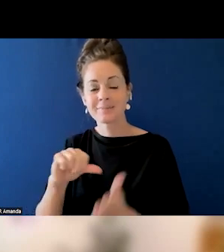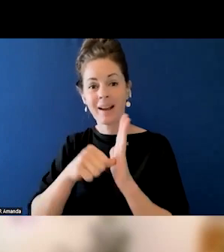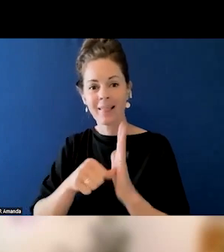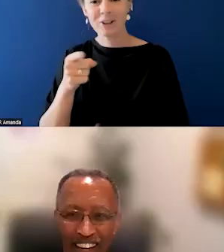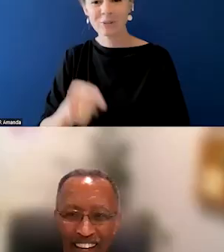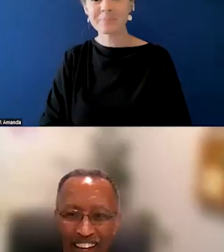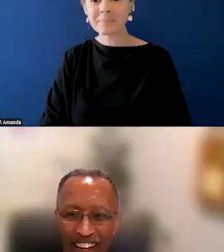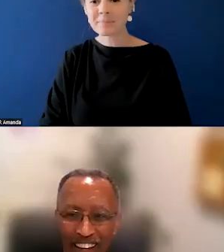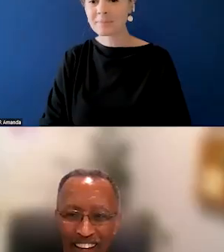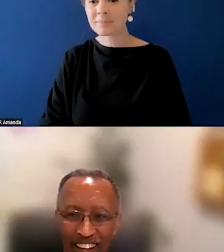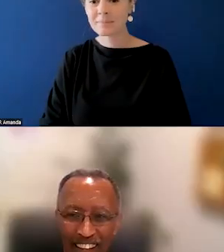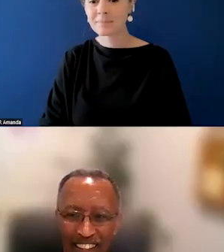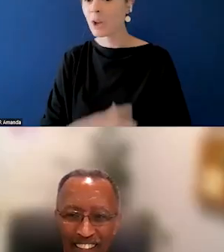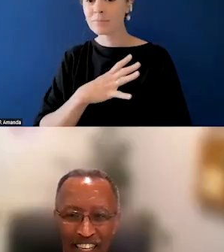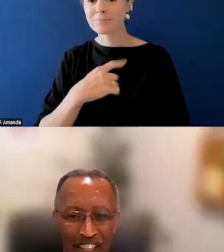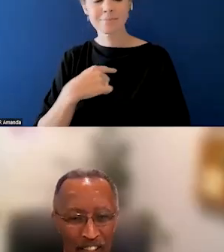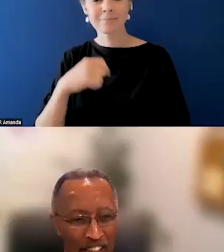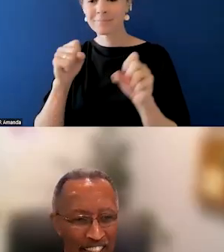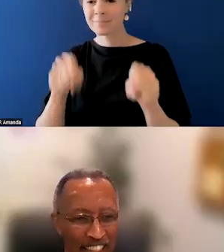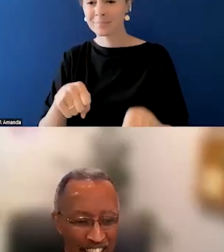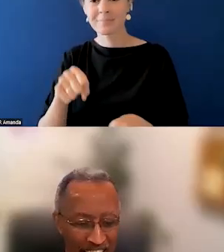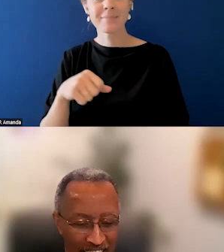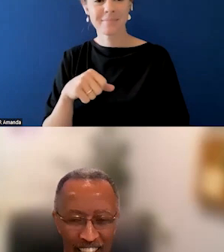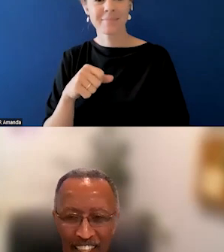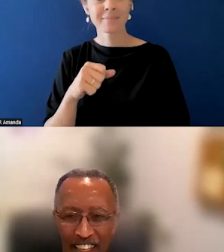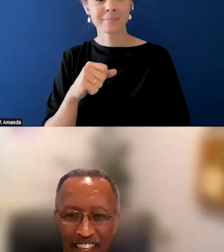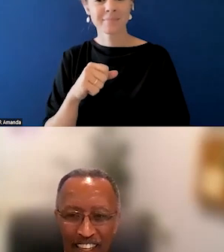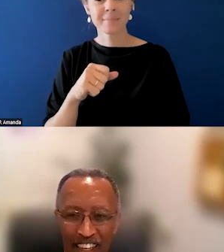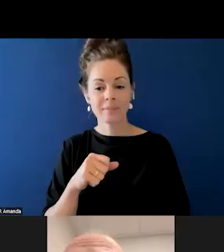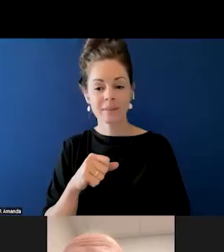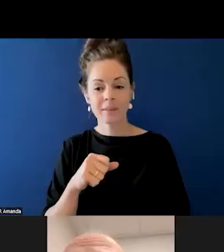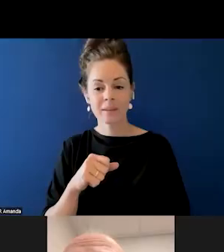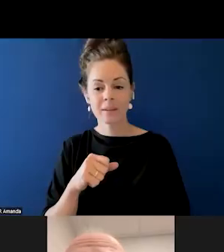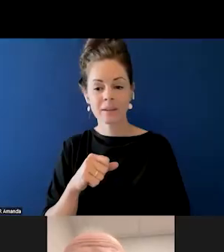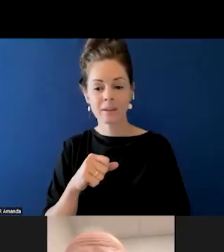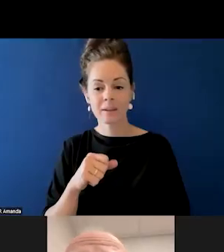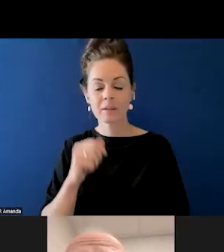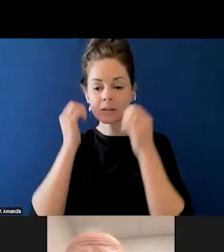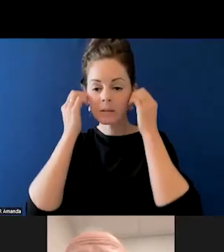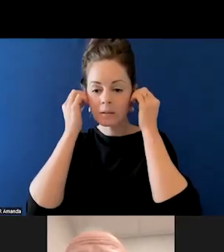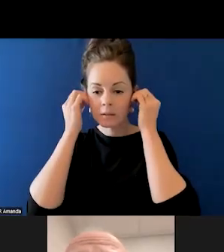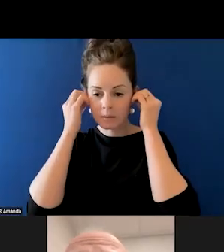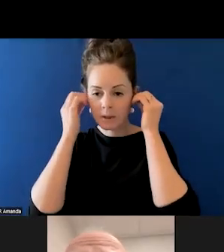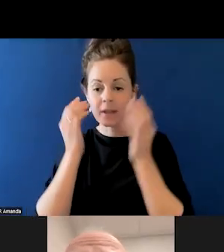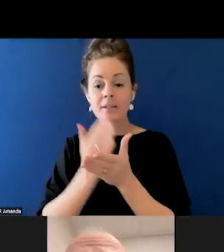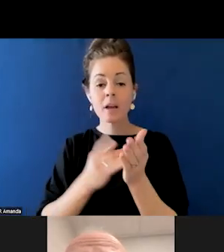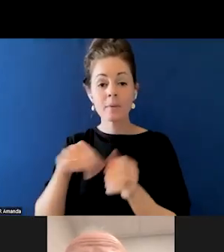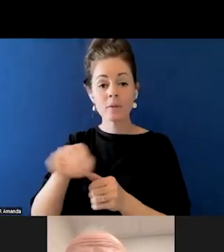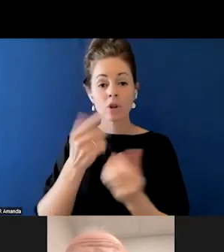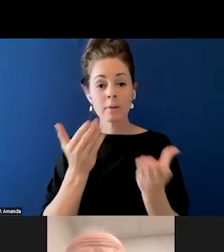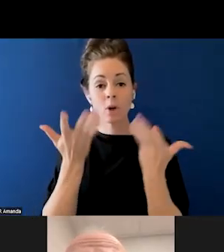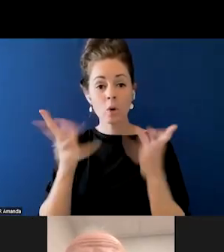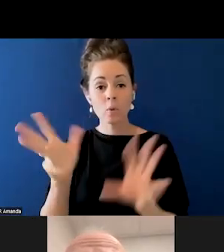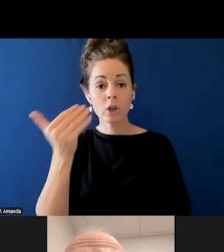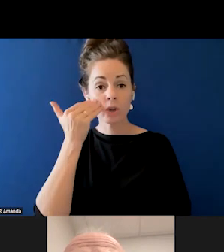I would be glad to. Thank you. So Some of you may be aware that that